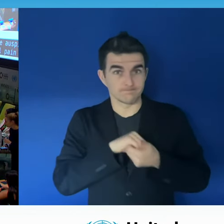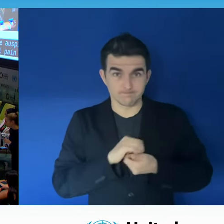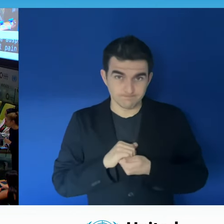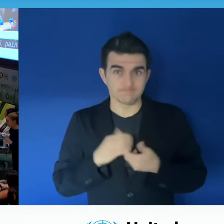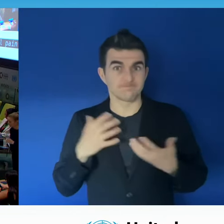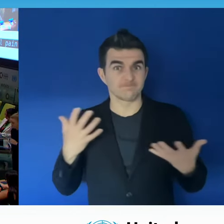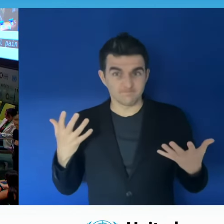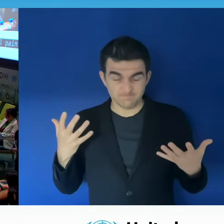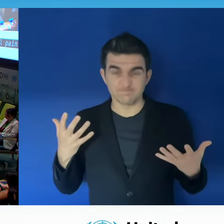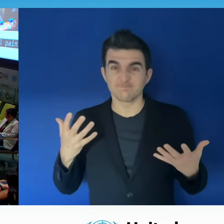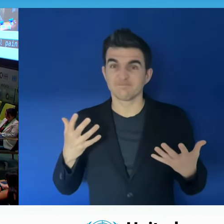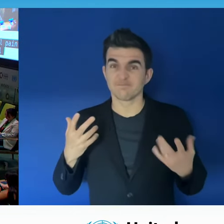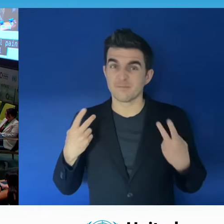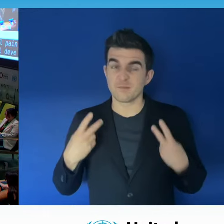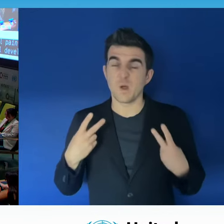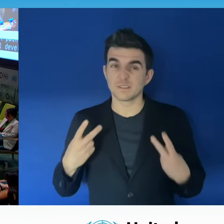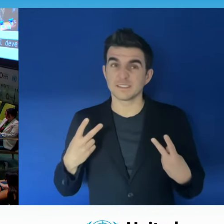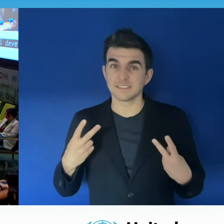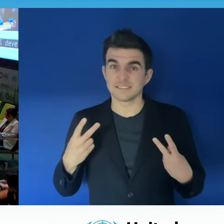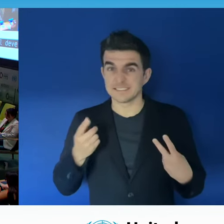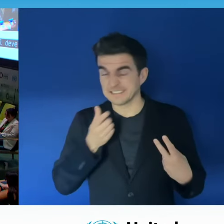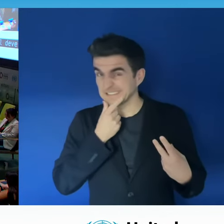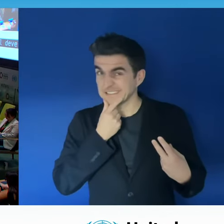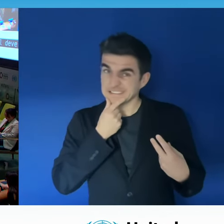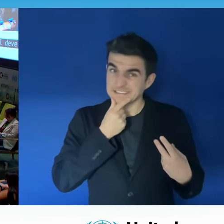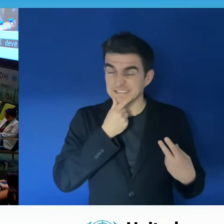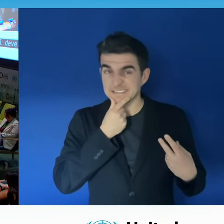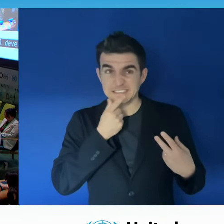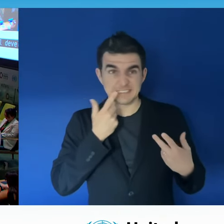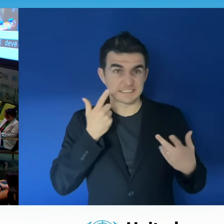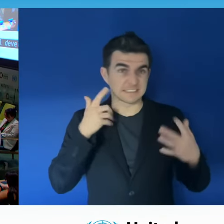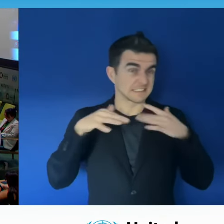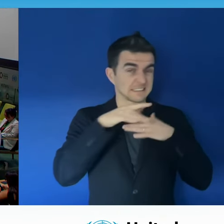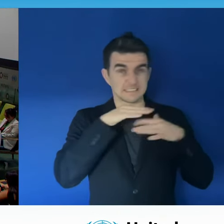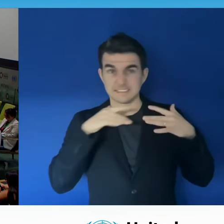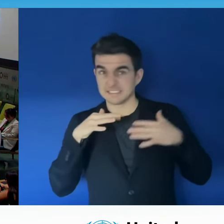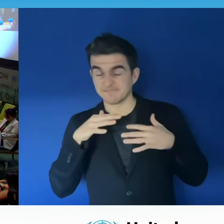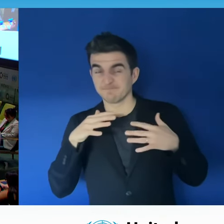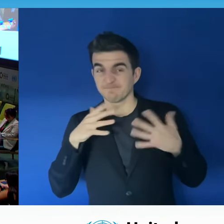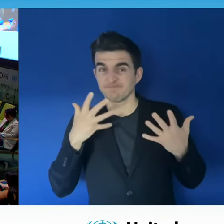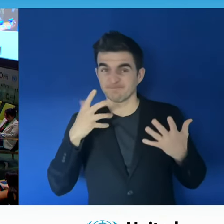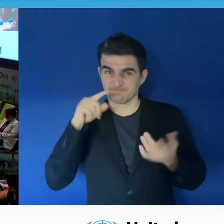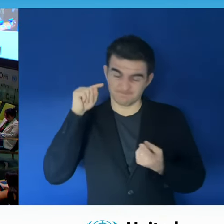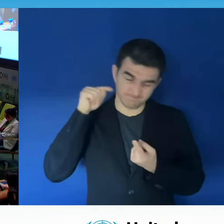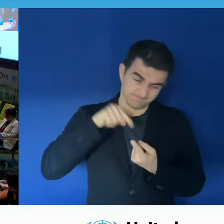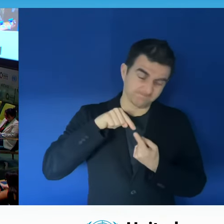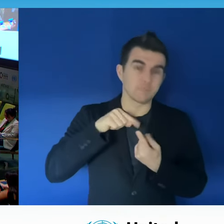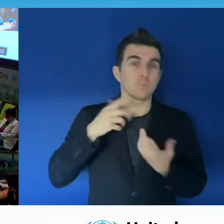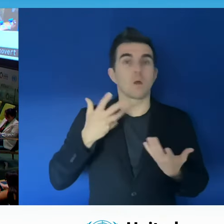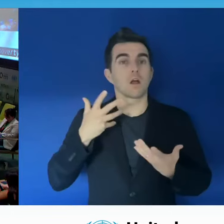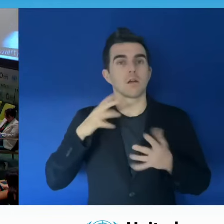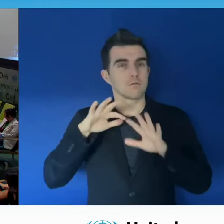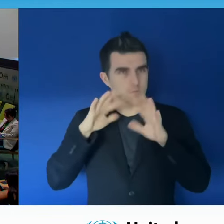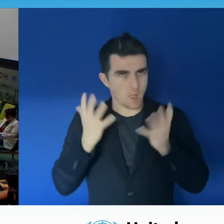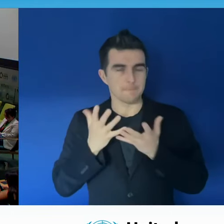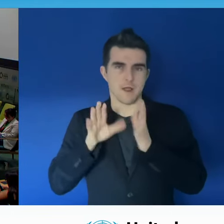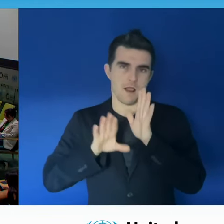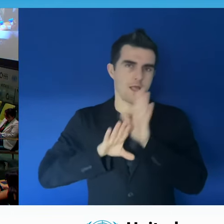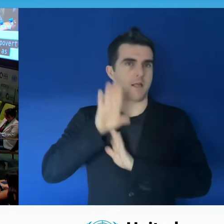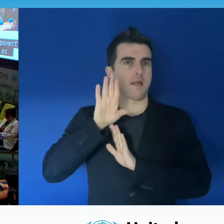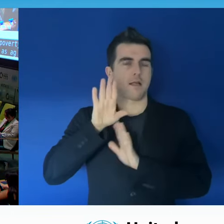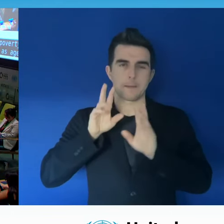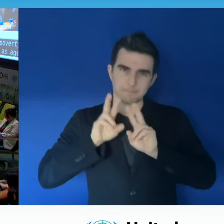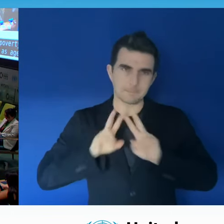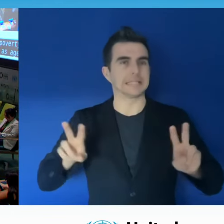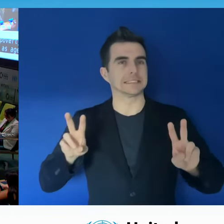Progressing from poverty to prosperity, youth as agents of change. The session is pivotal in highlighting the